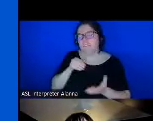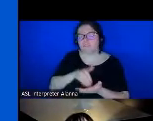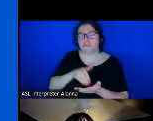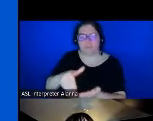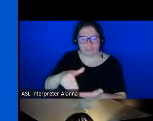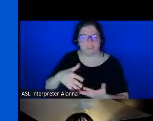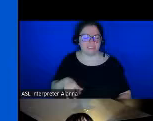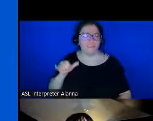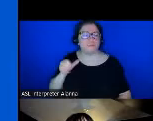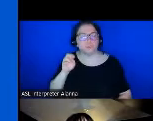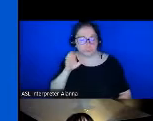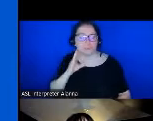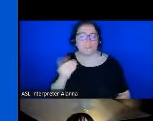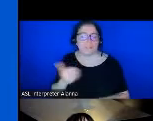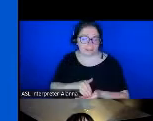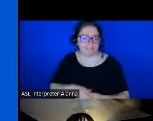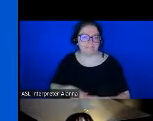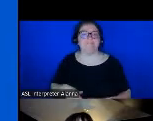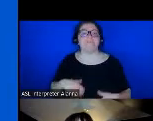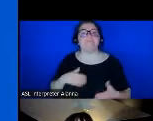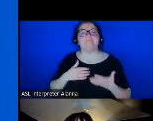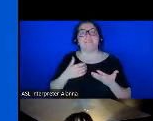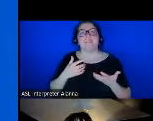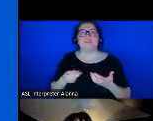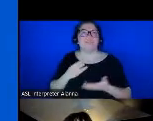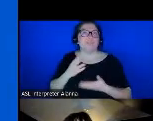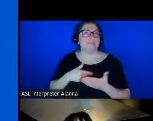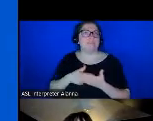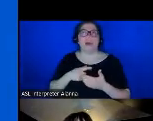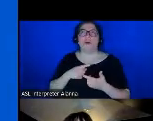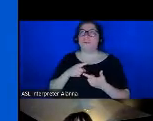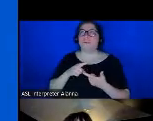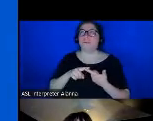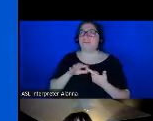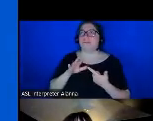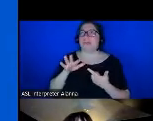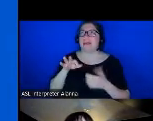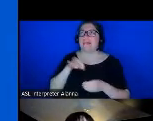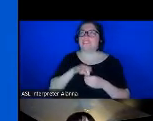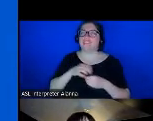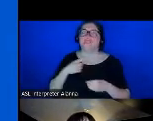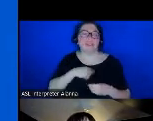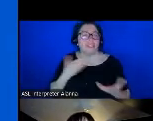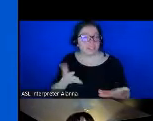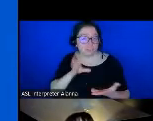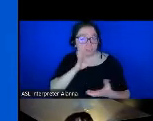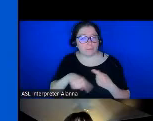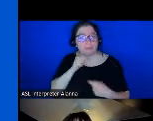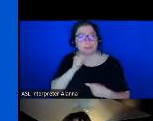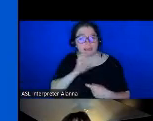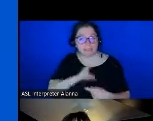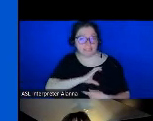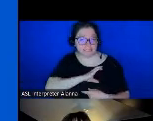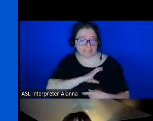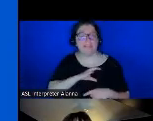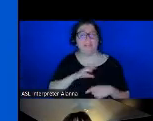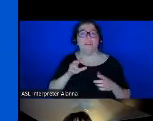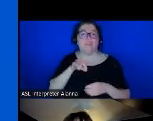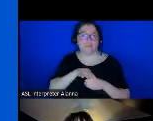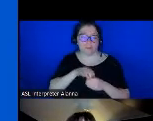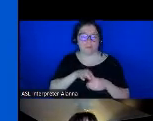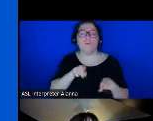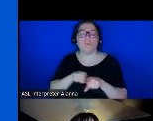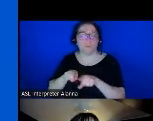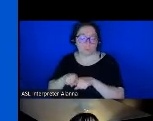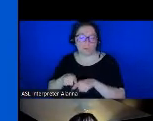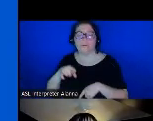things about city of Hyattsville elections um of course we're here tonight talking about non-citizen voting we also allow 16 and 17 year olds to